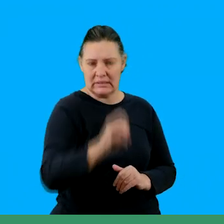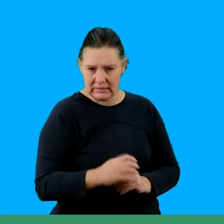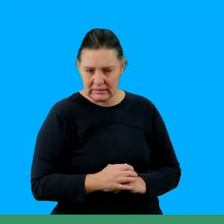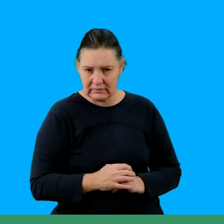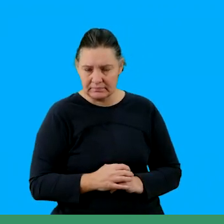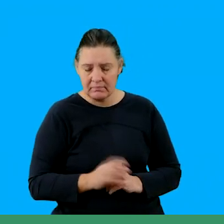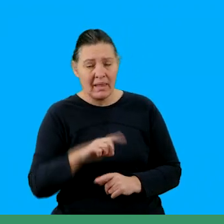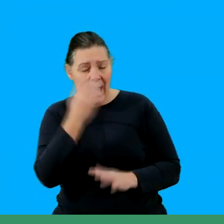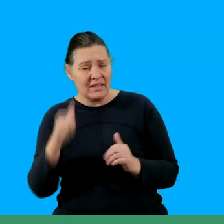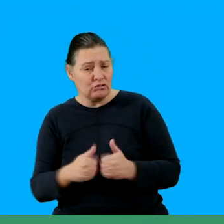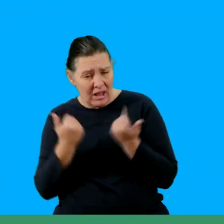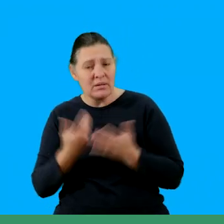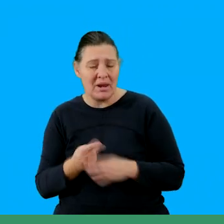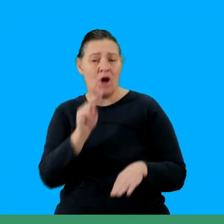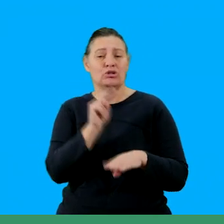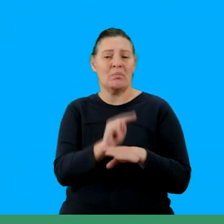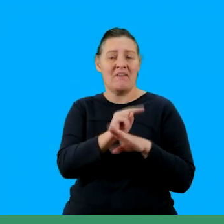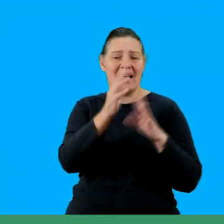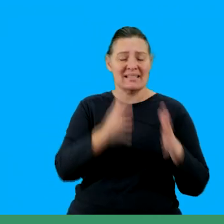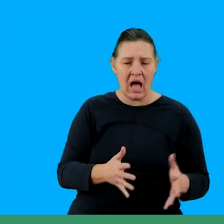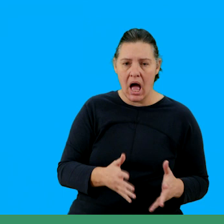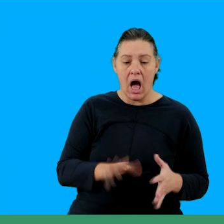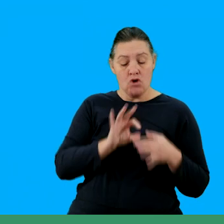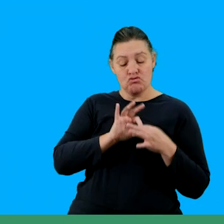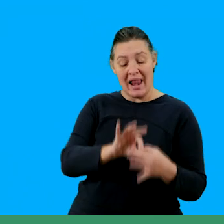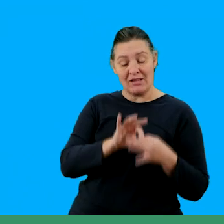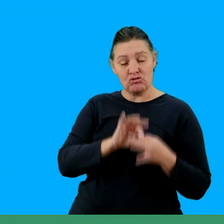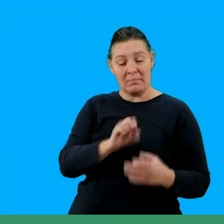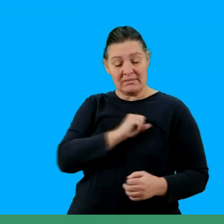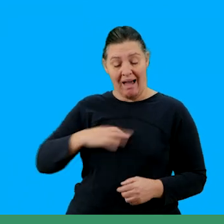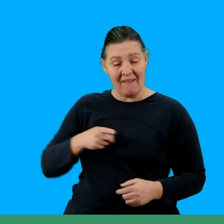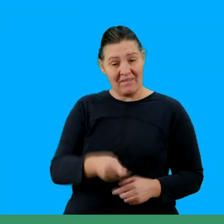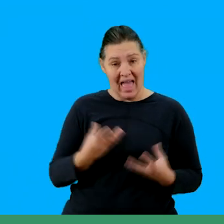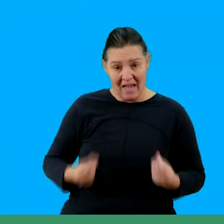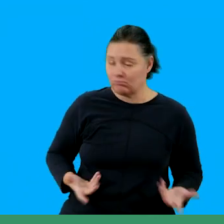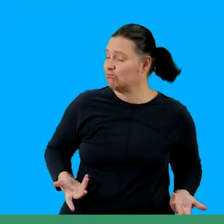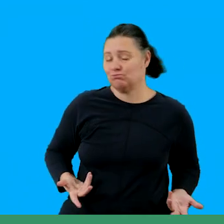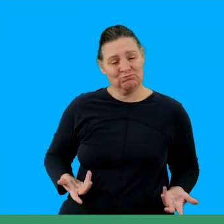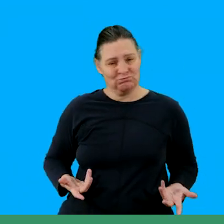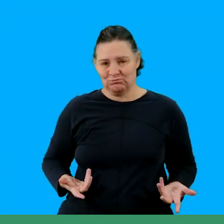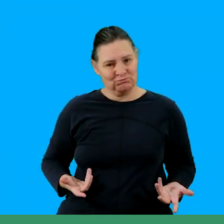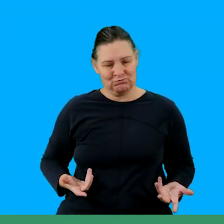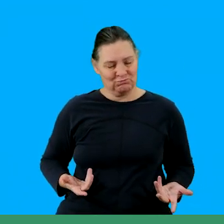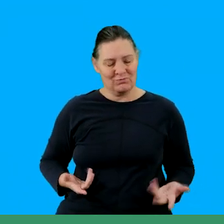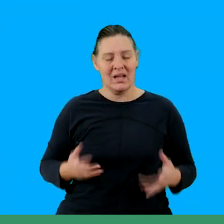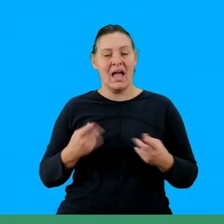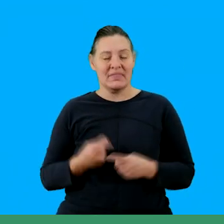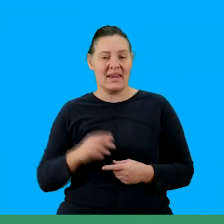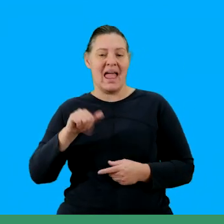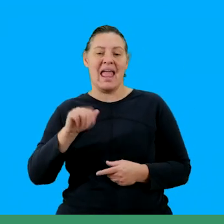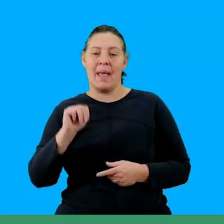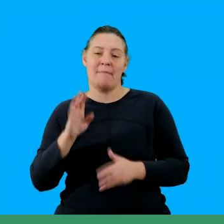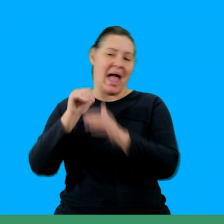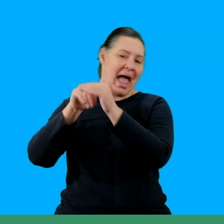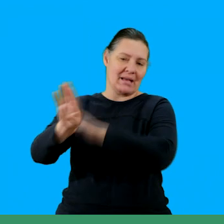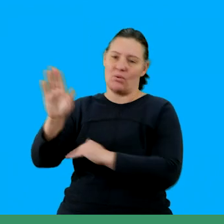20%. Another challenge they have is that the supervisor does not have a good working relationship with his employees, and